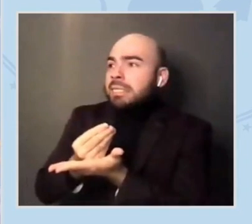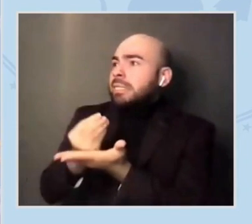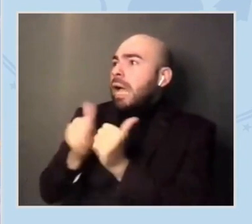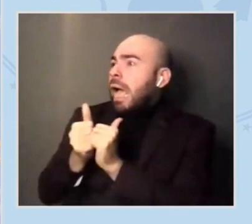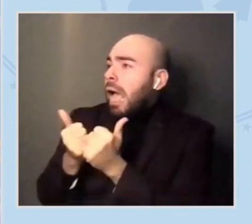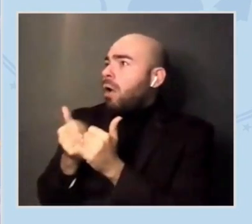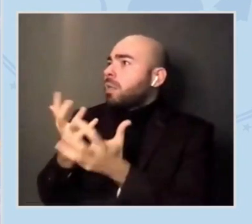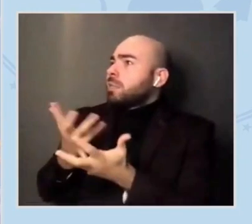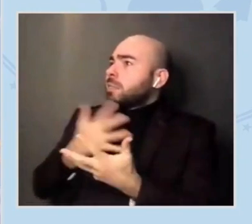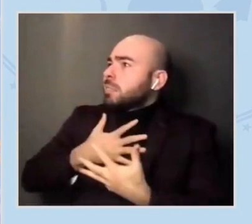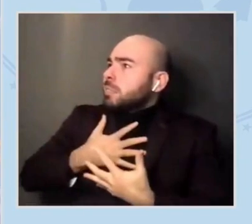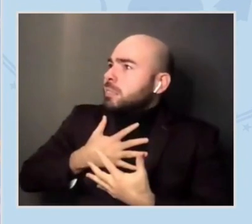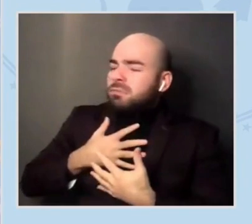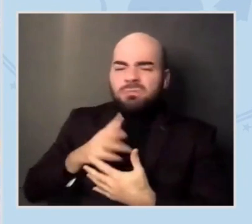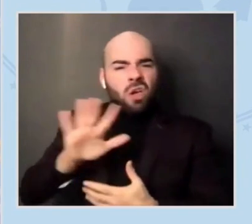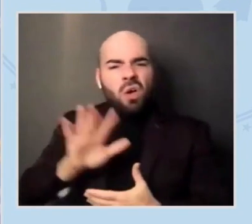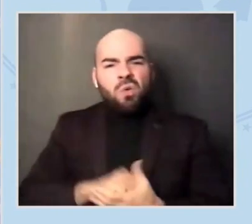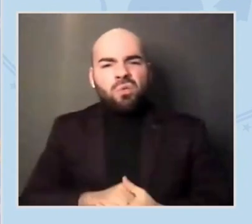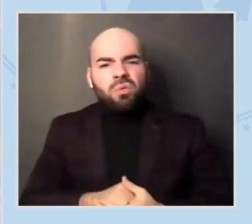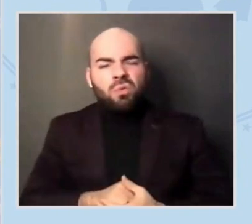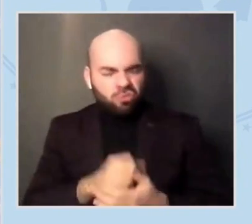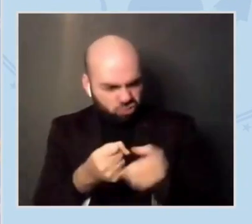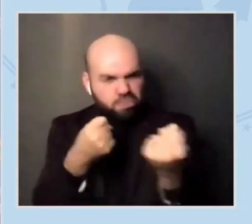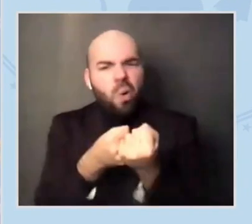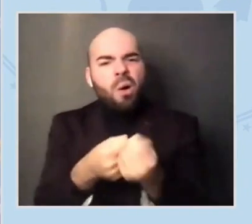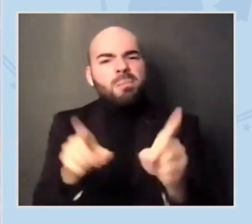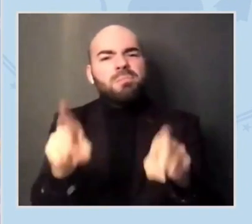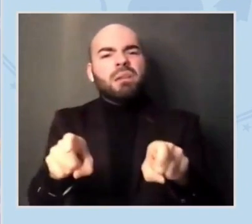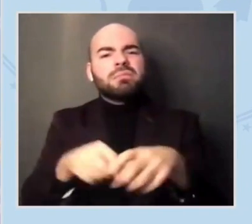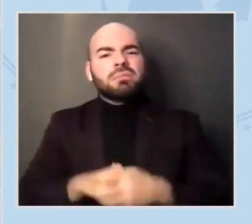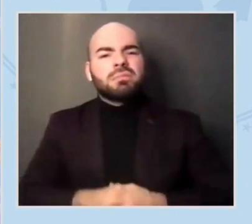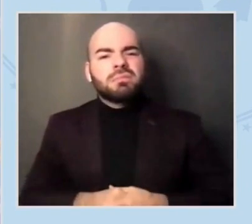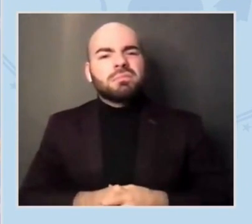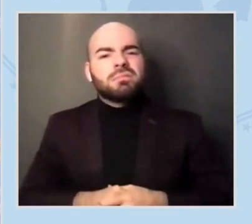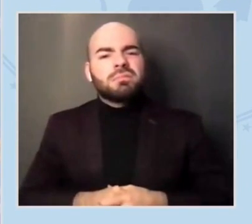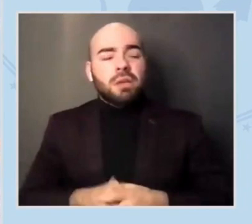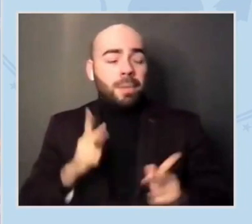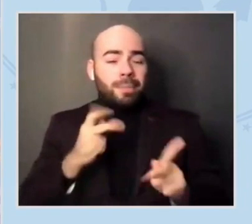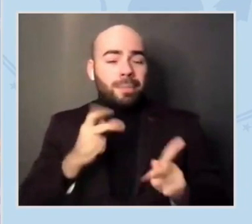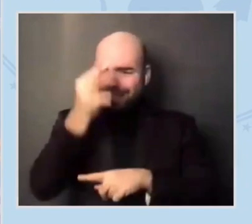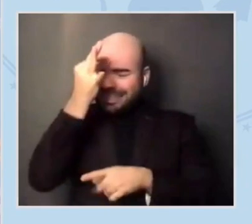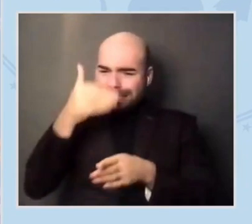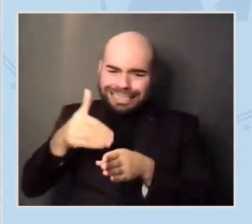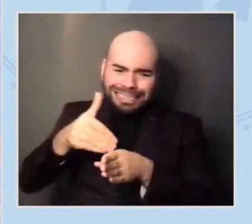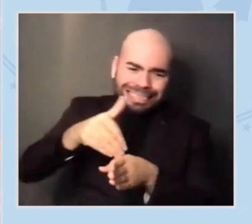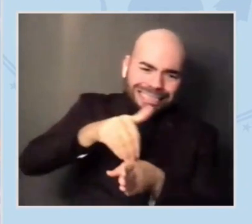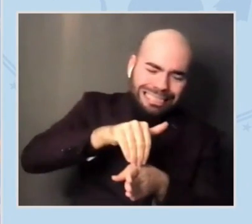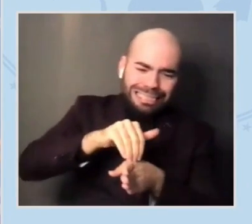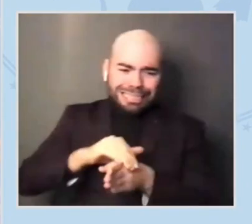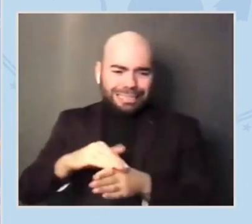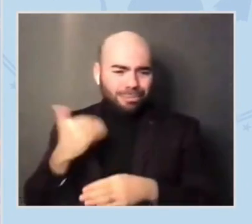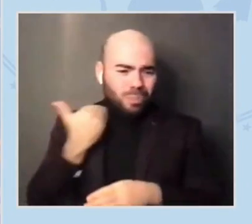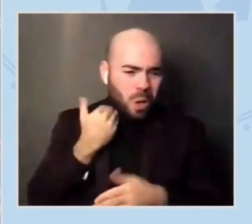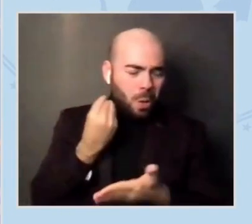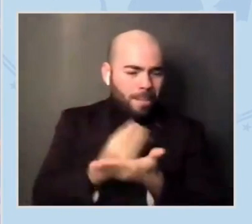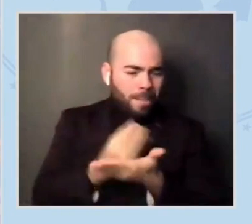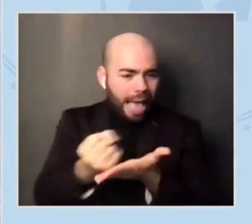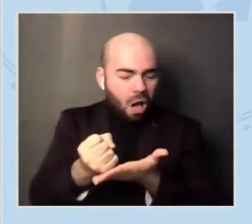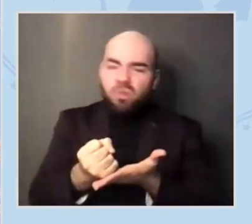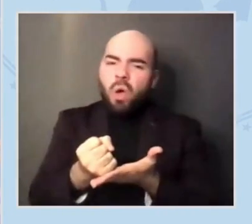that we live in, that are teetering on the edge. You know, there's an urgent need to fund state and cities so they can,